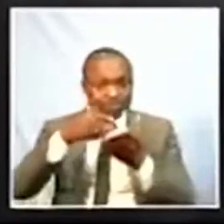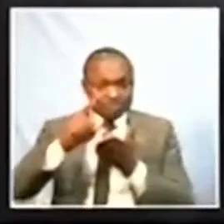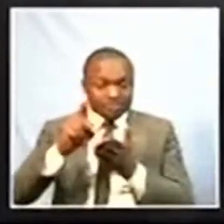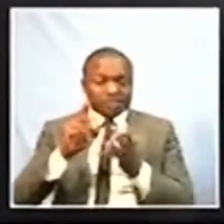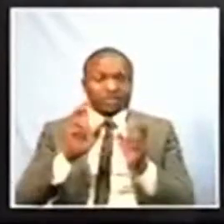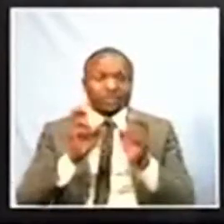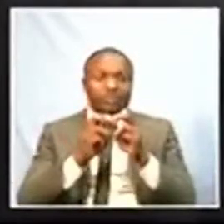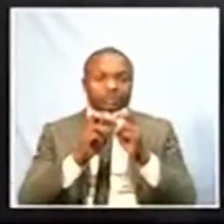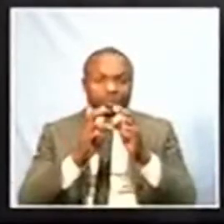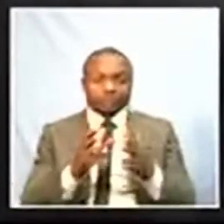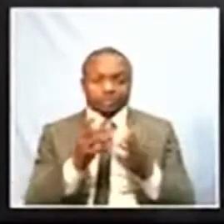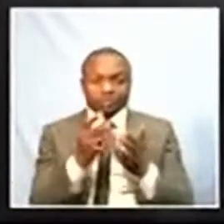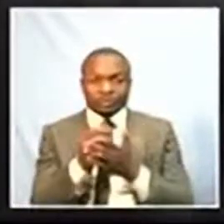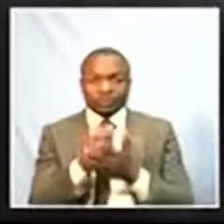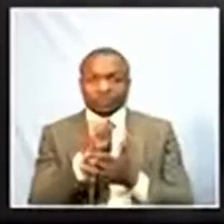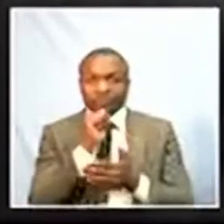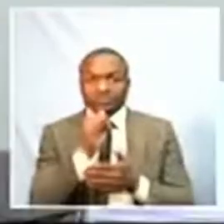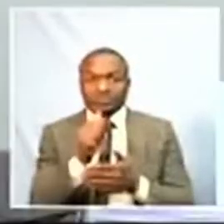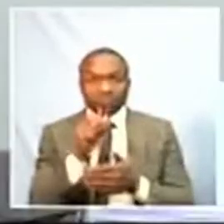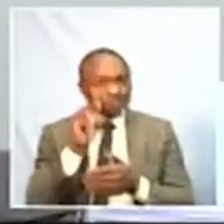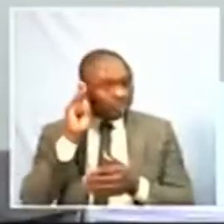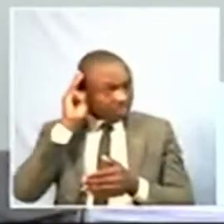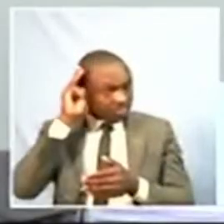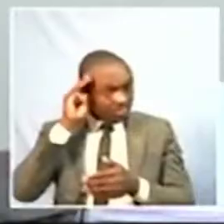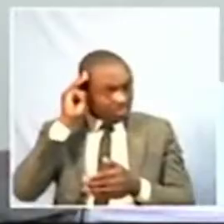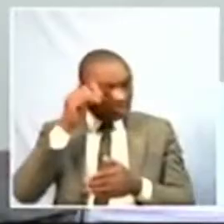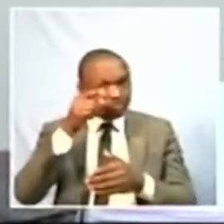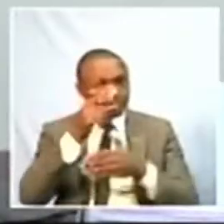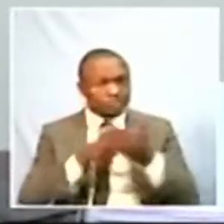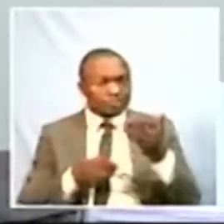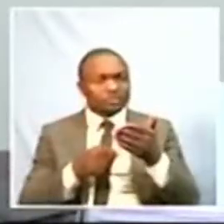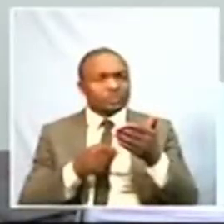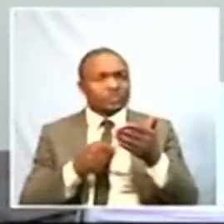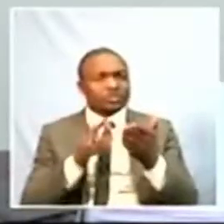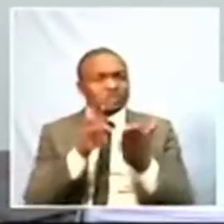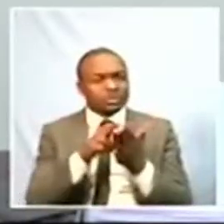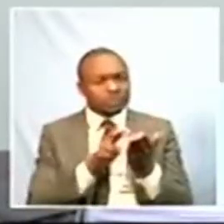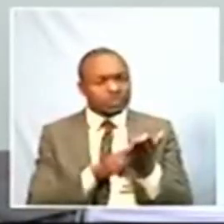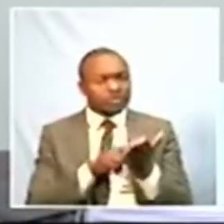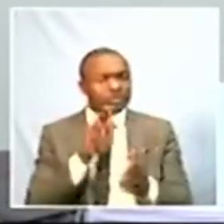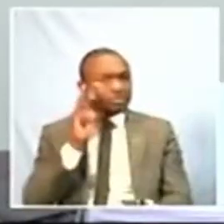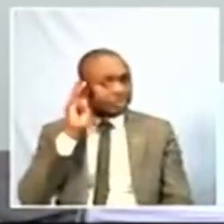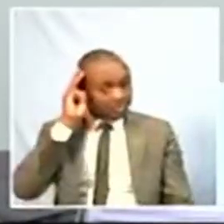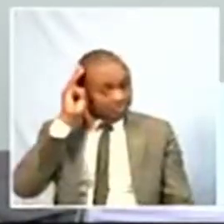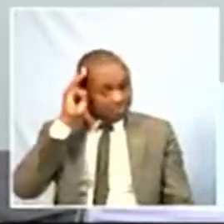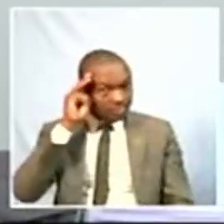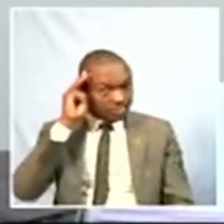at the ministry. Thank you, Lord Chair. What was the response? What was the submission from the ministry?